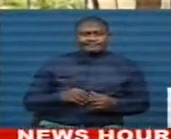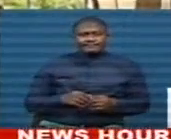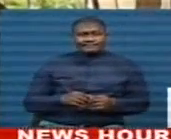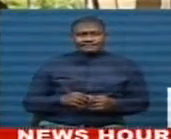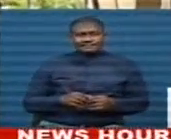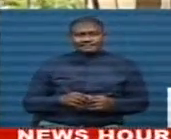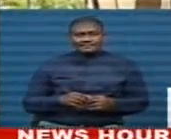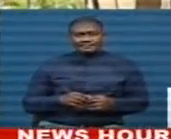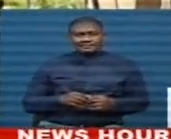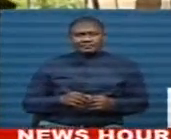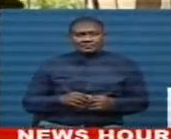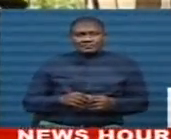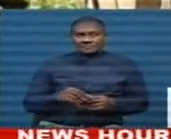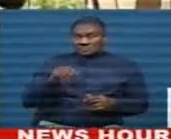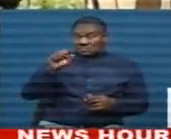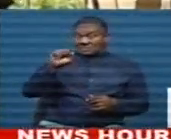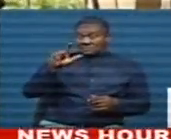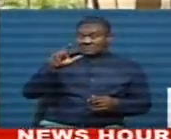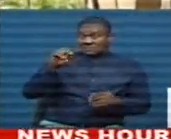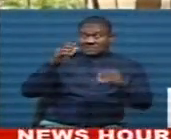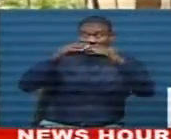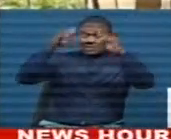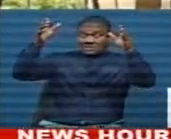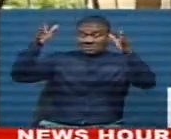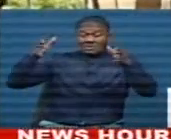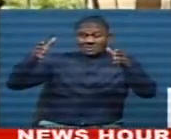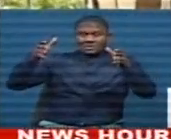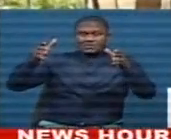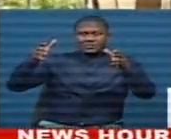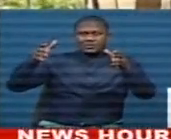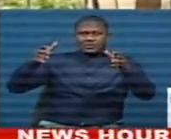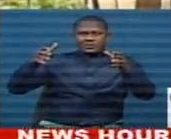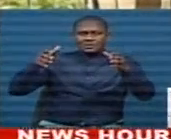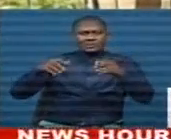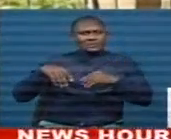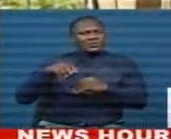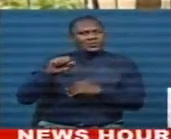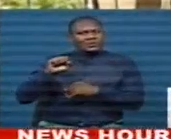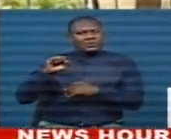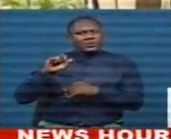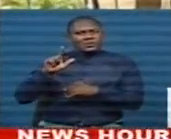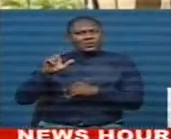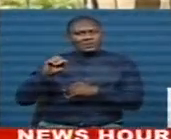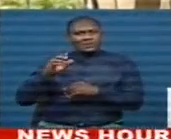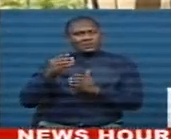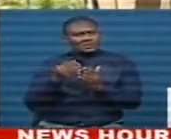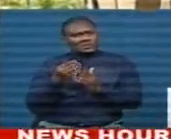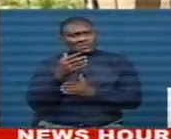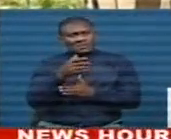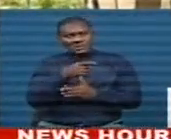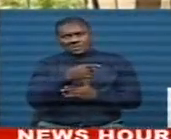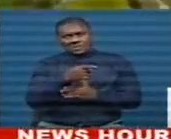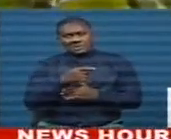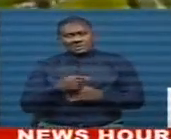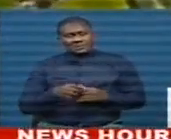the scion that is supposed to be grafted onto the rootstock. And the scion is supposed to be obtained from highly